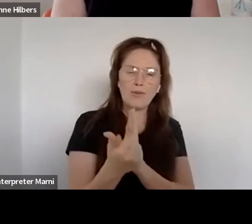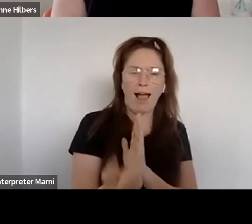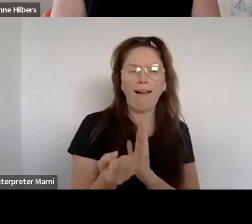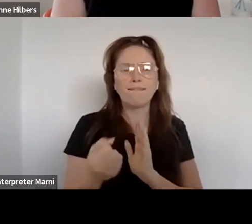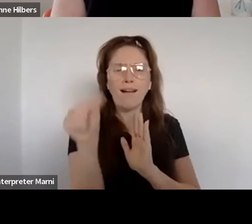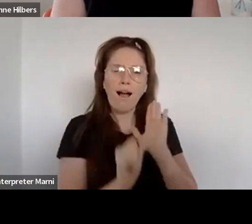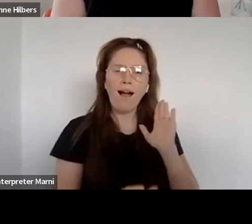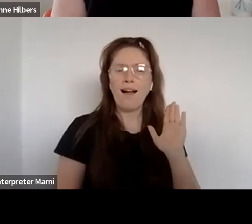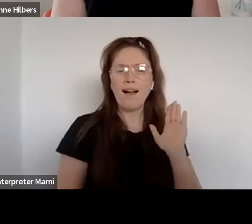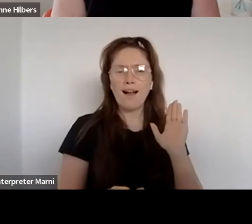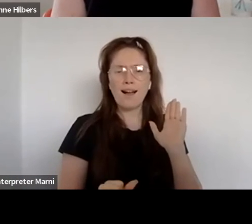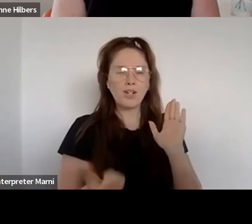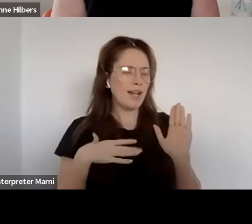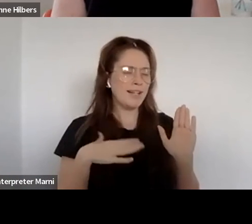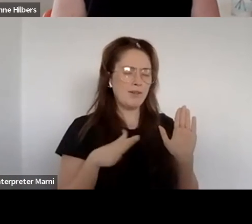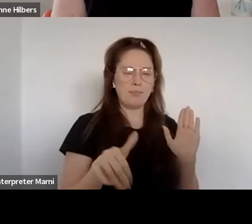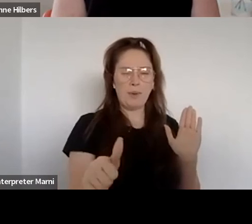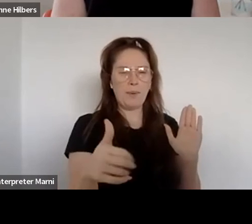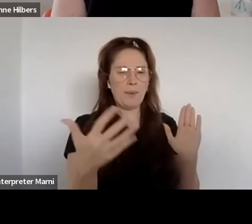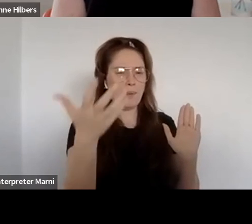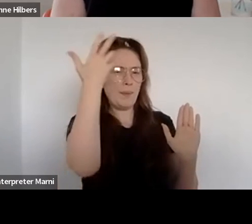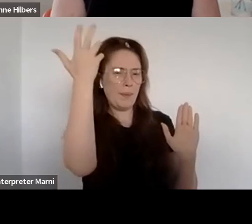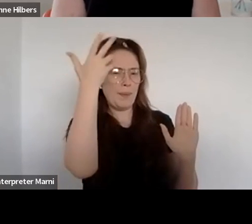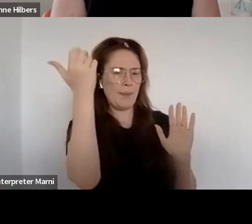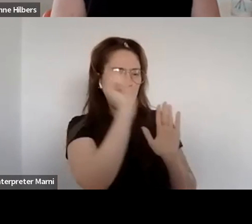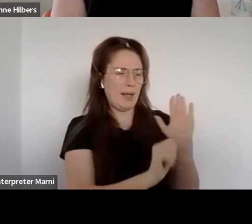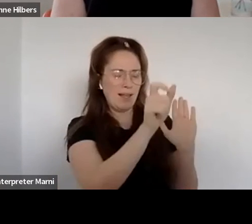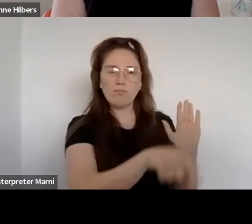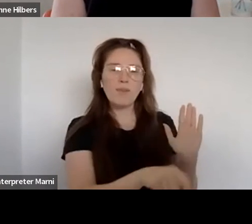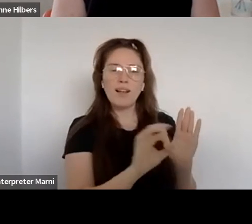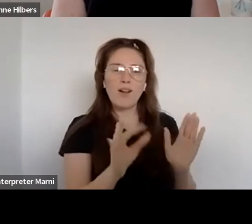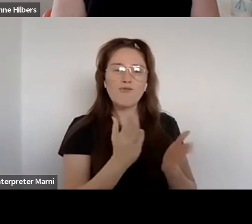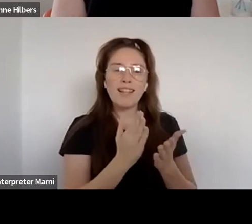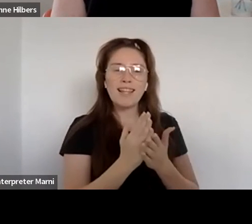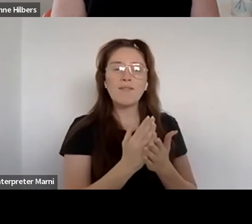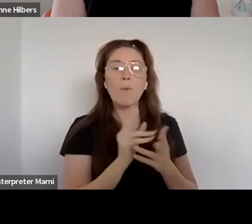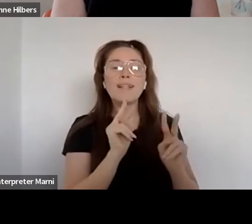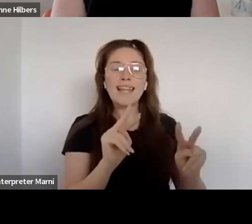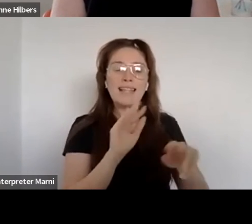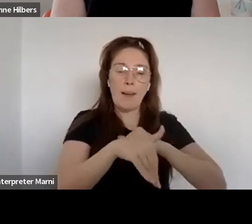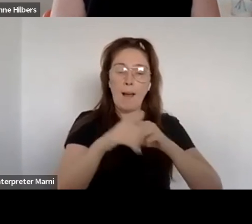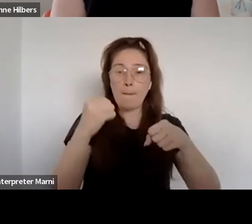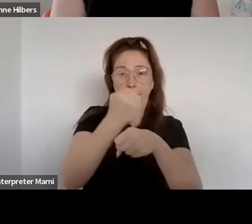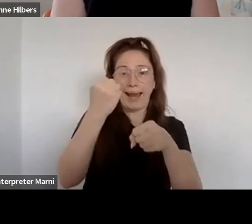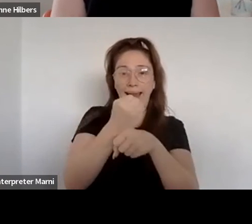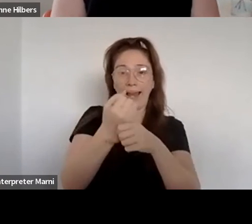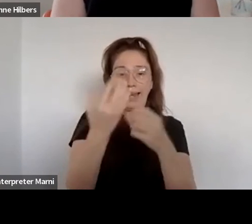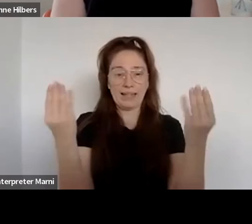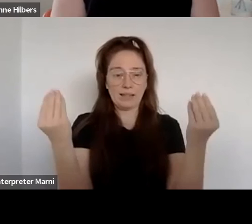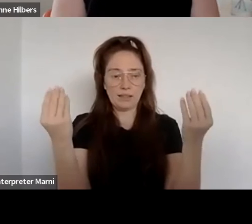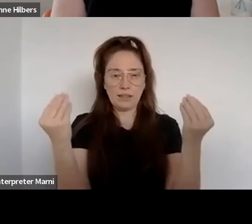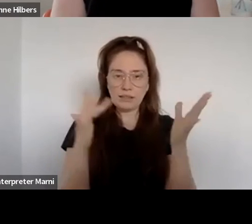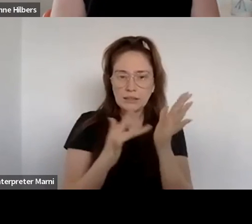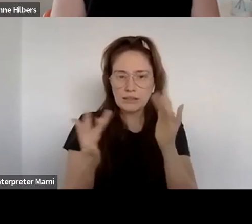with the lightning stick of inspiration. When what we see is making. It's a tactile thing. It's a